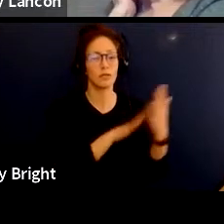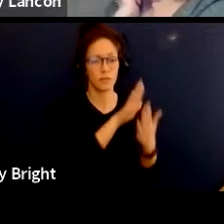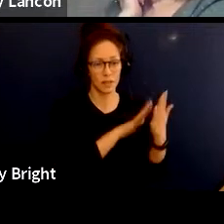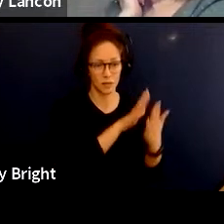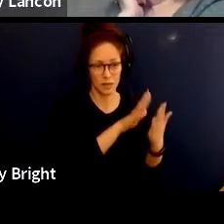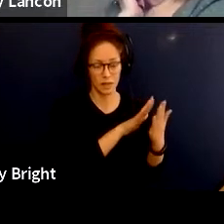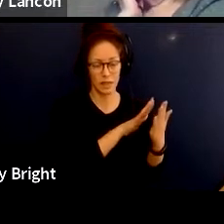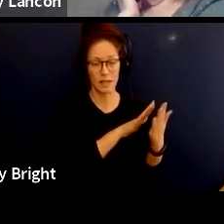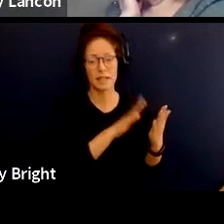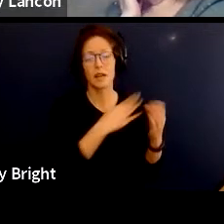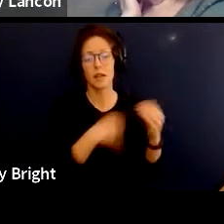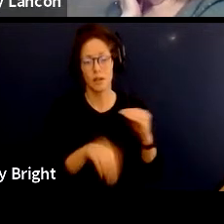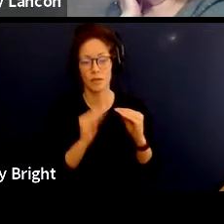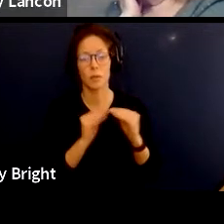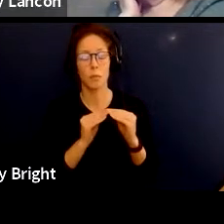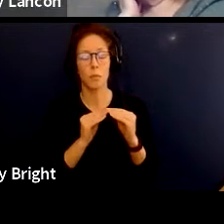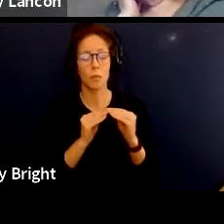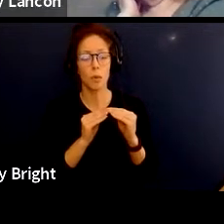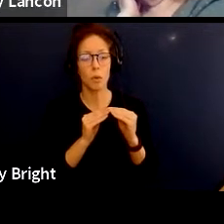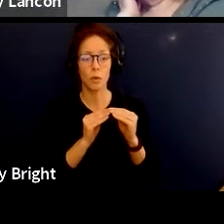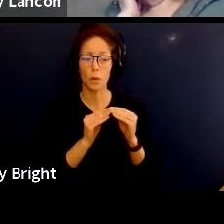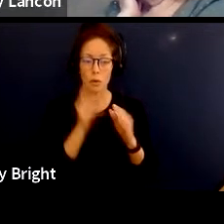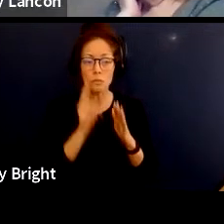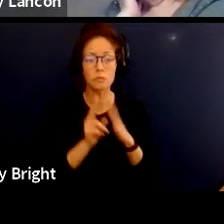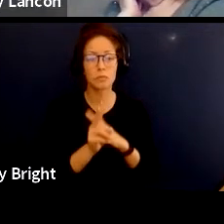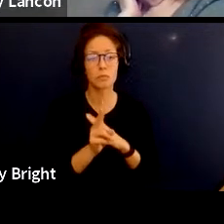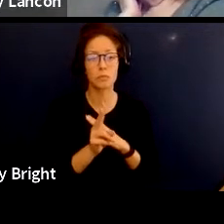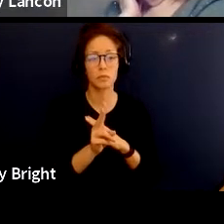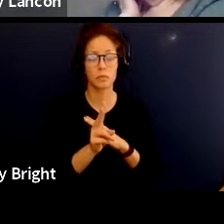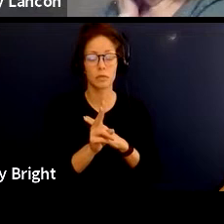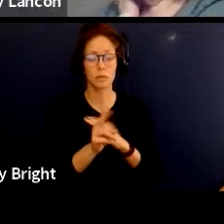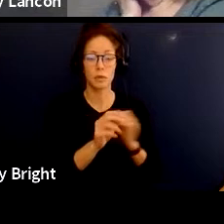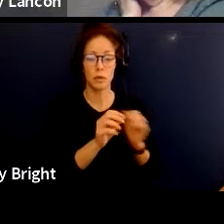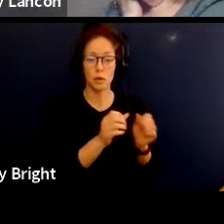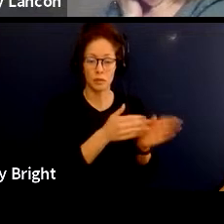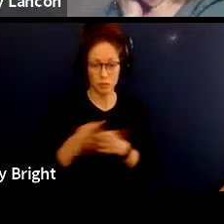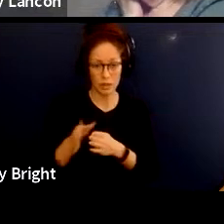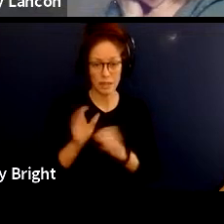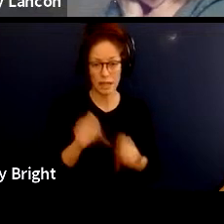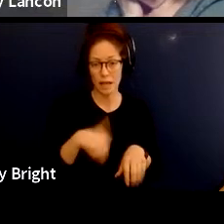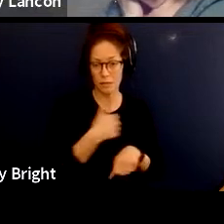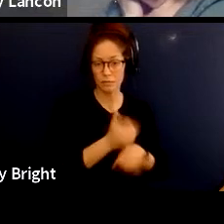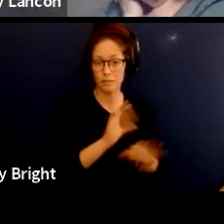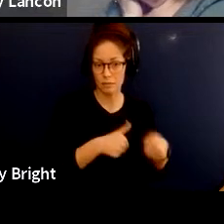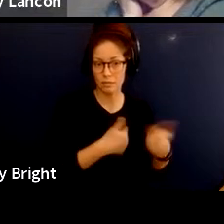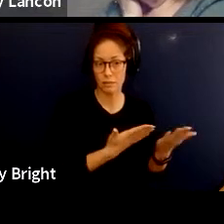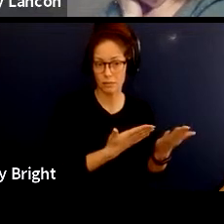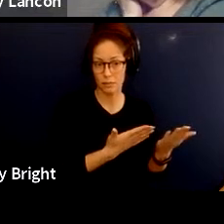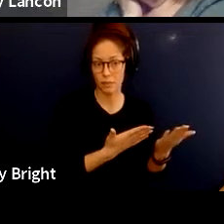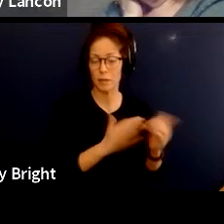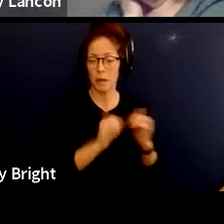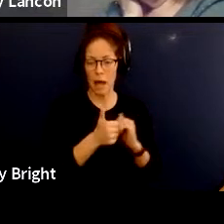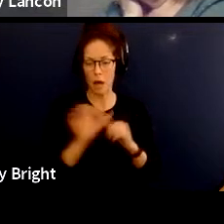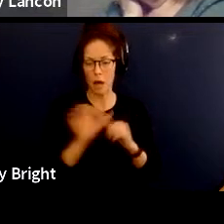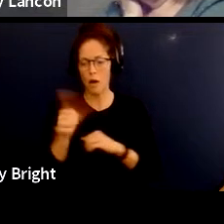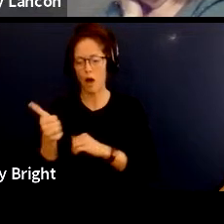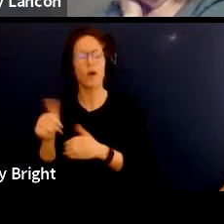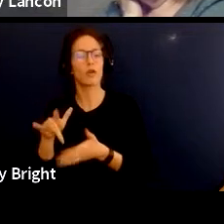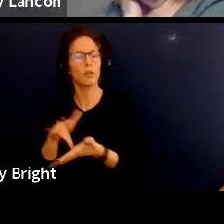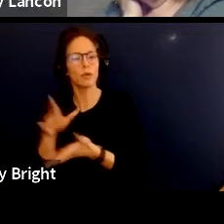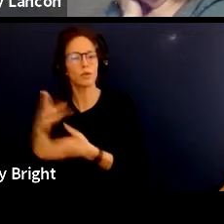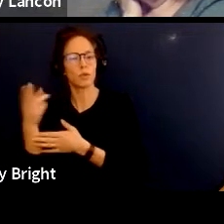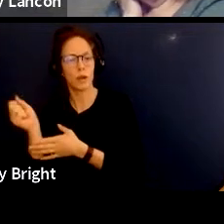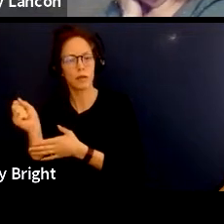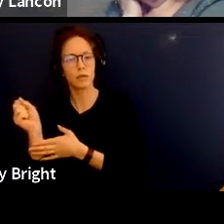consistent, predictable routine can be proposed that includes a plan with educator and community input on how additional grade levels will be opened or closed